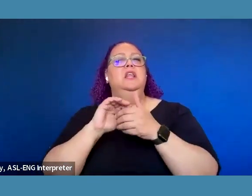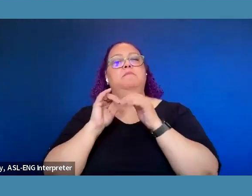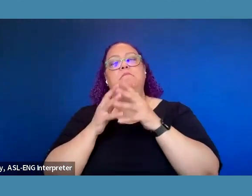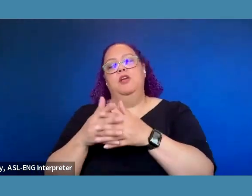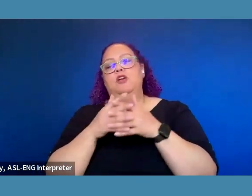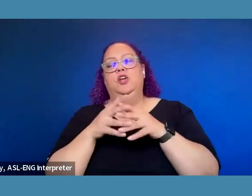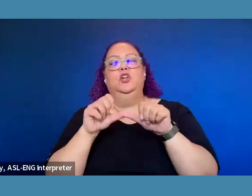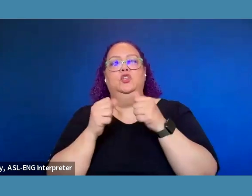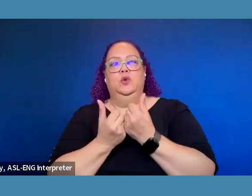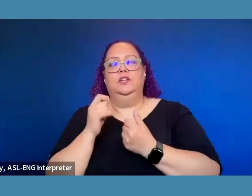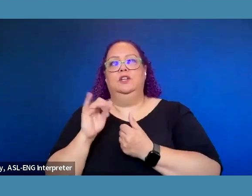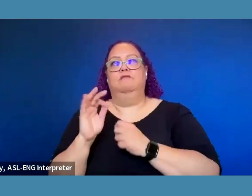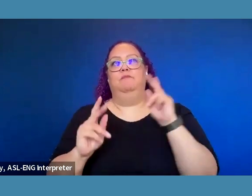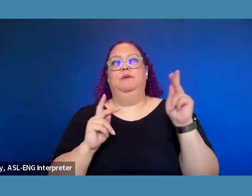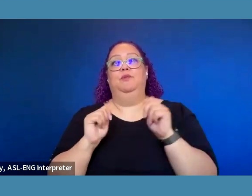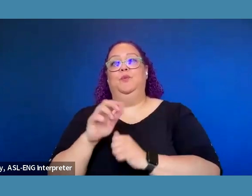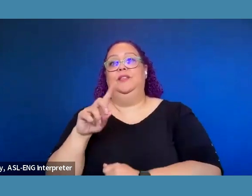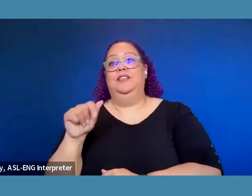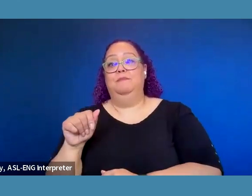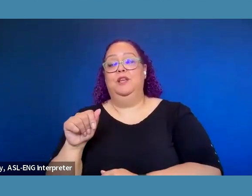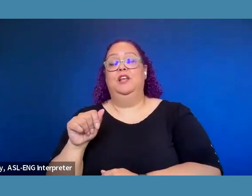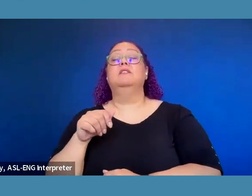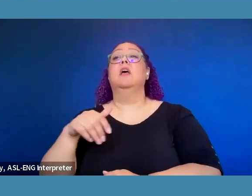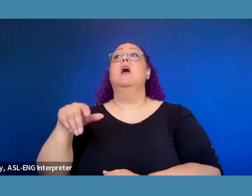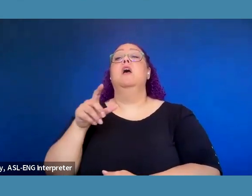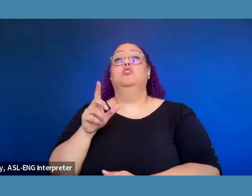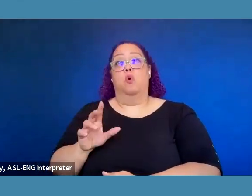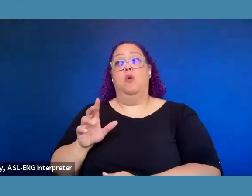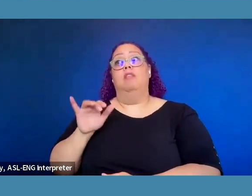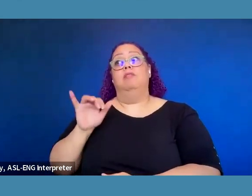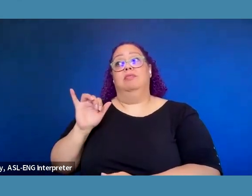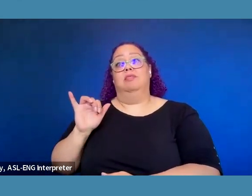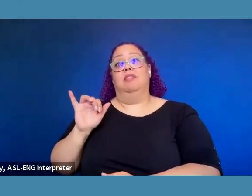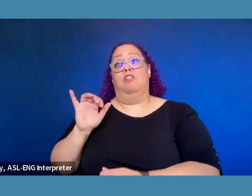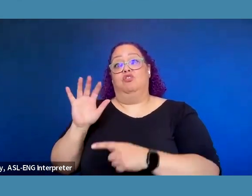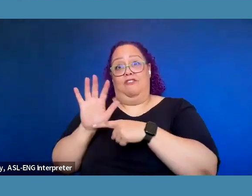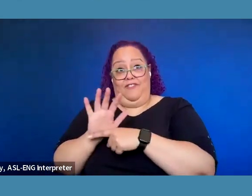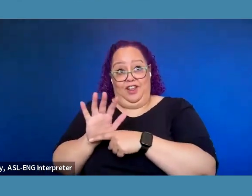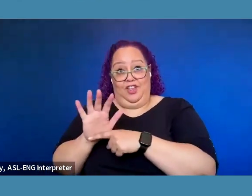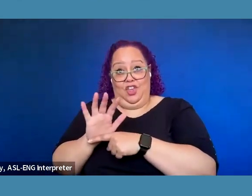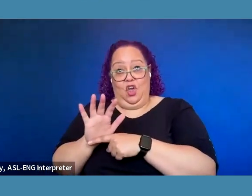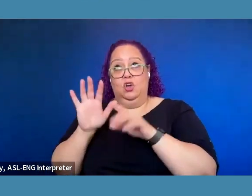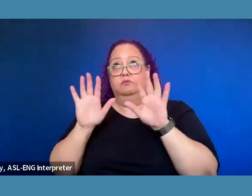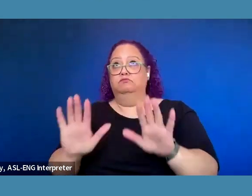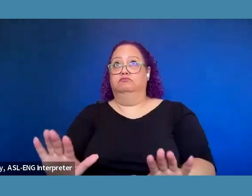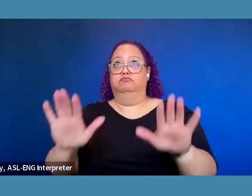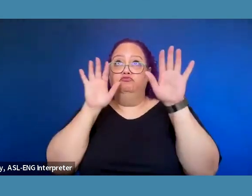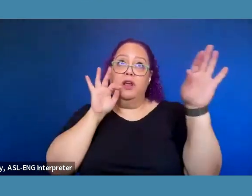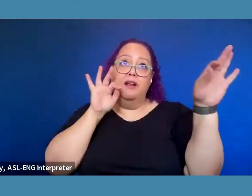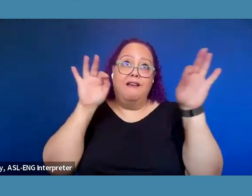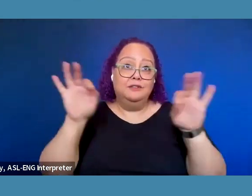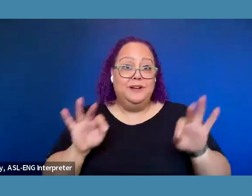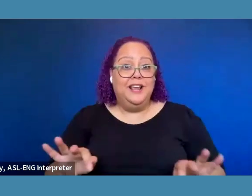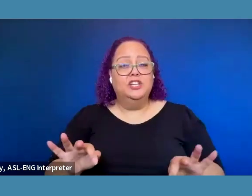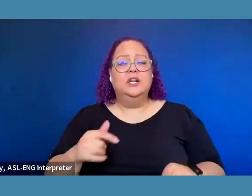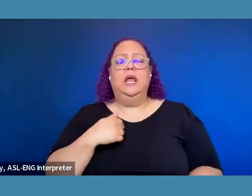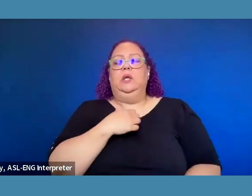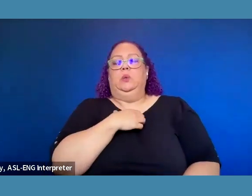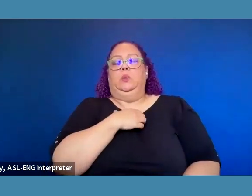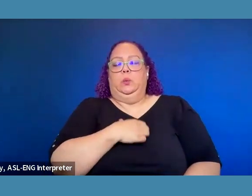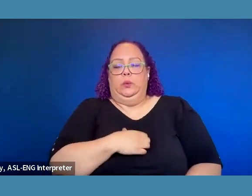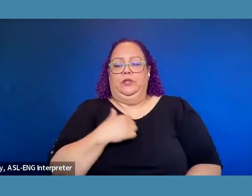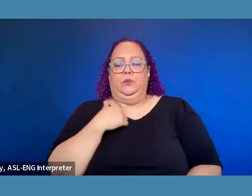great explainer videos that I wish we had time to actually play today, but we don't. But